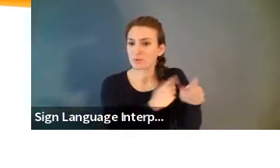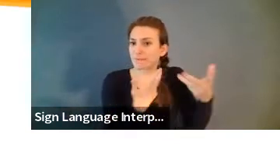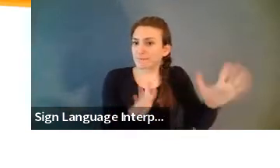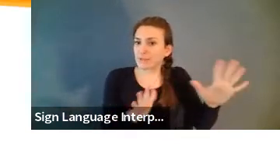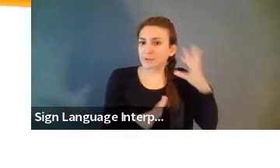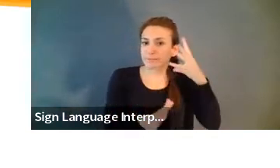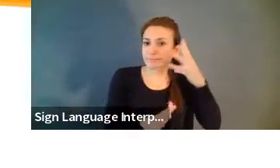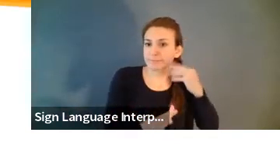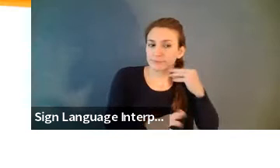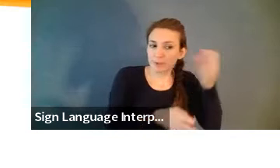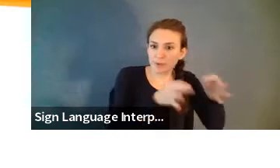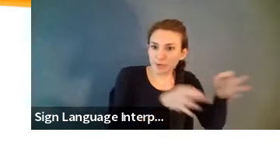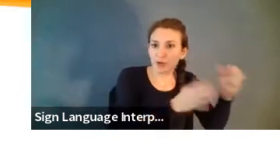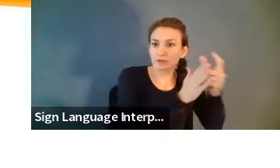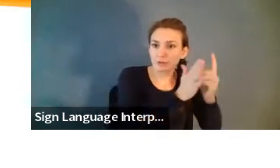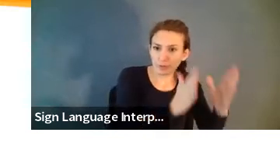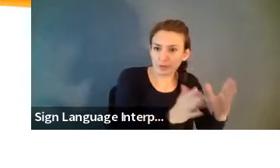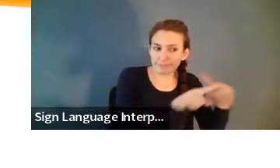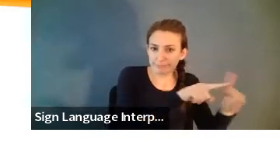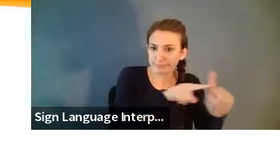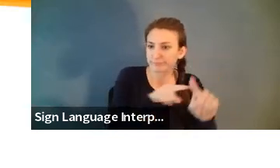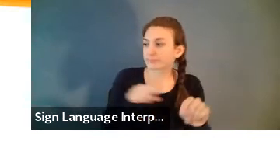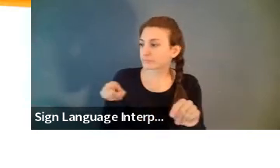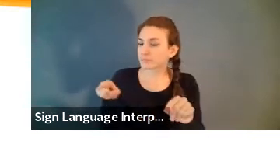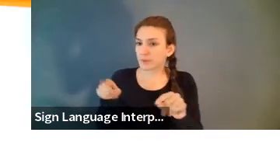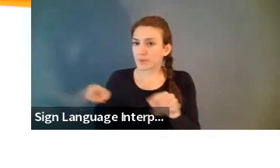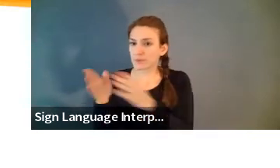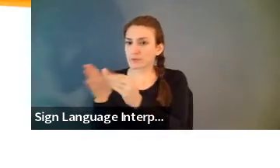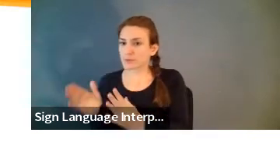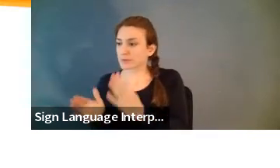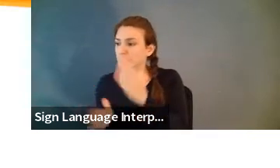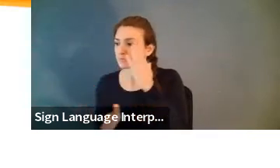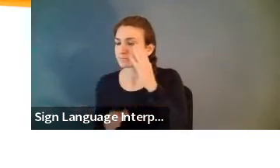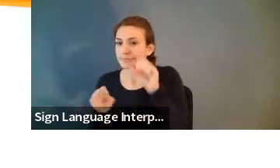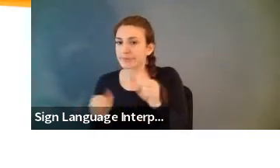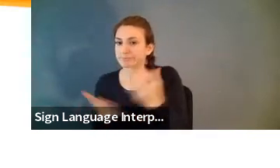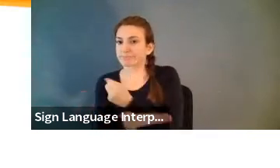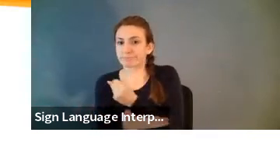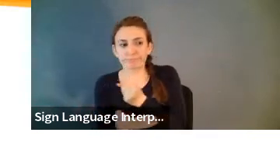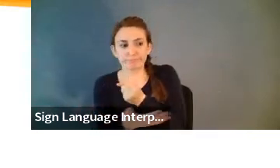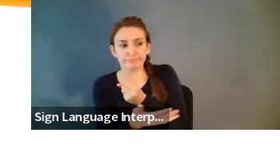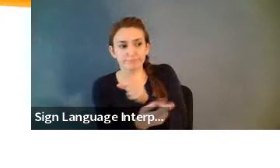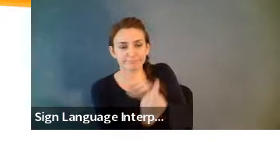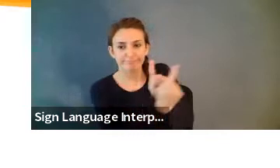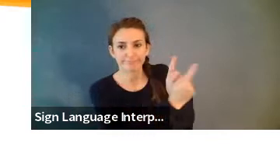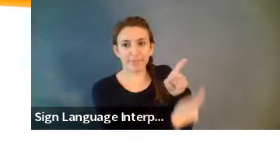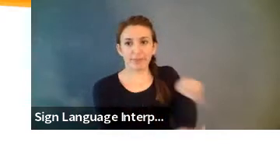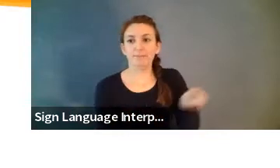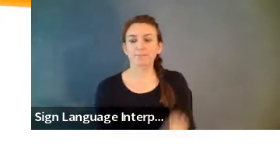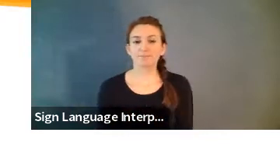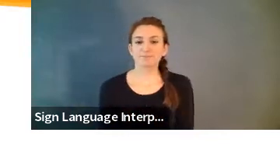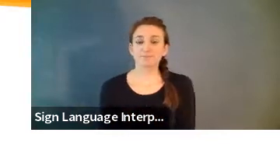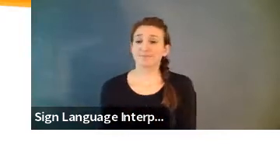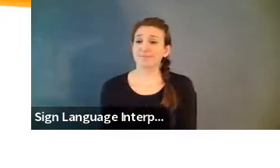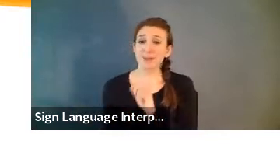eventually be a part of. I was just going to briefly add to that all of these people on our advisory council always indicate they're happy